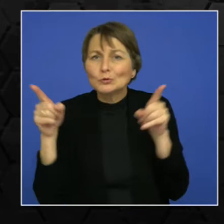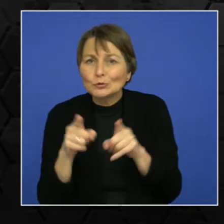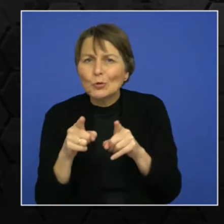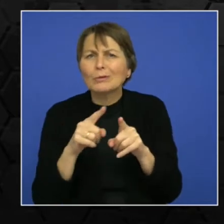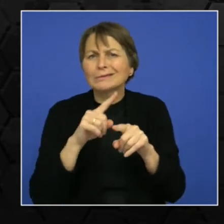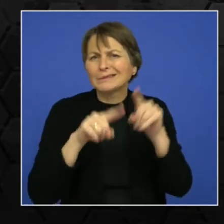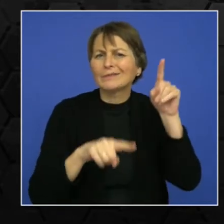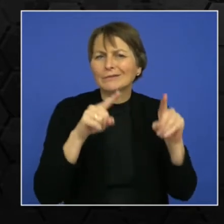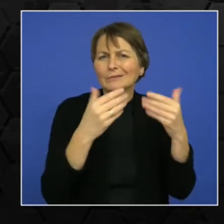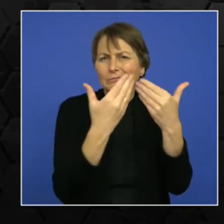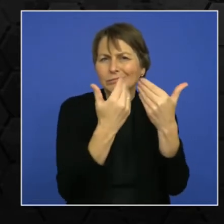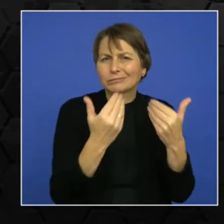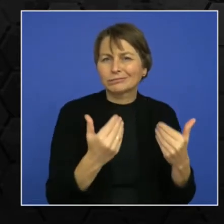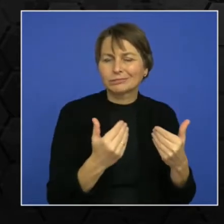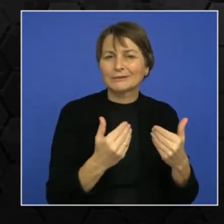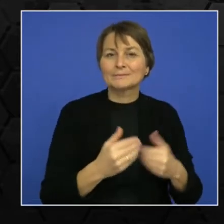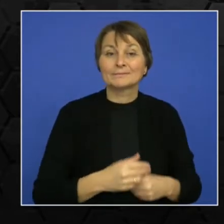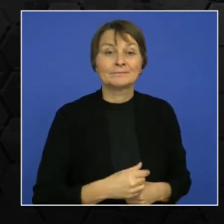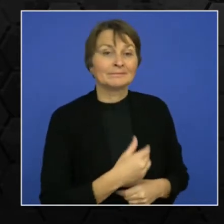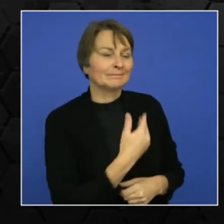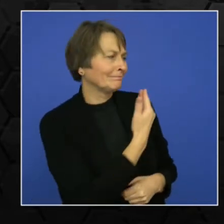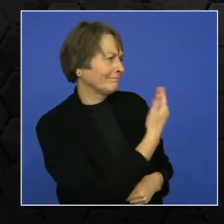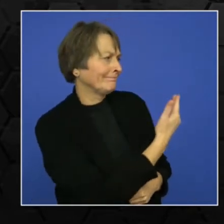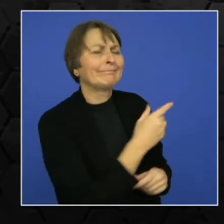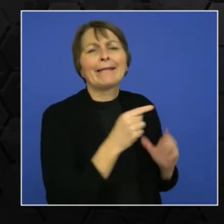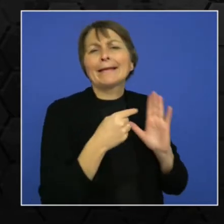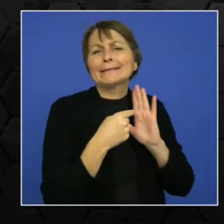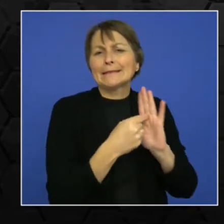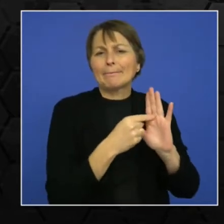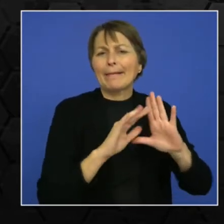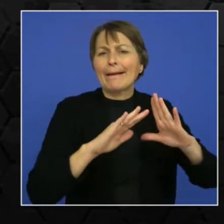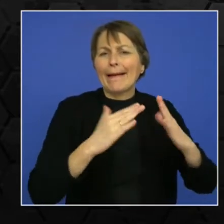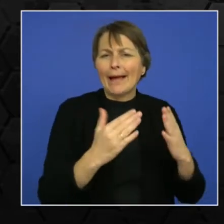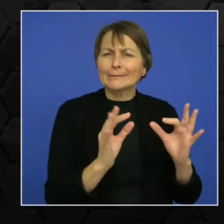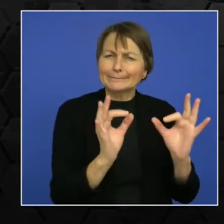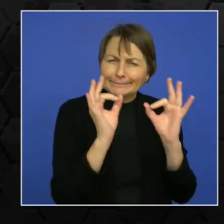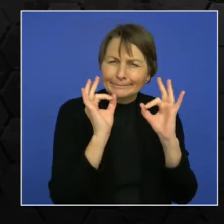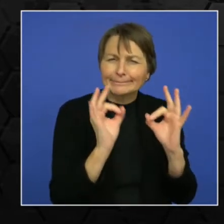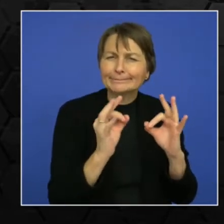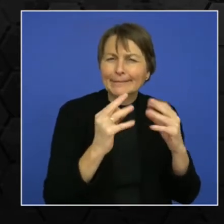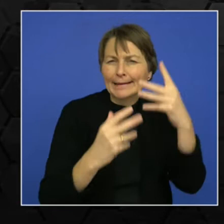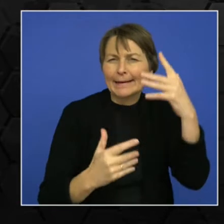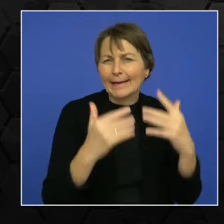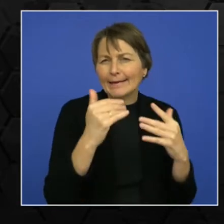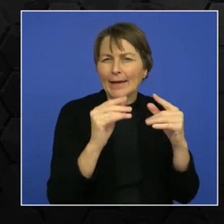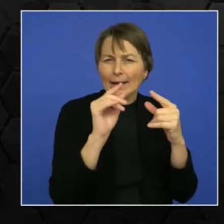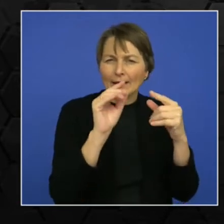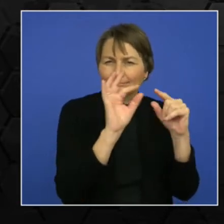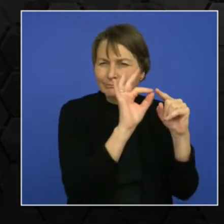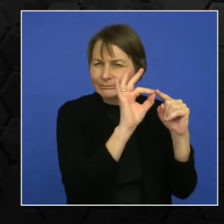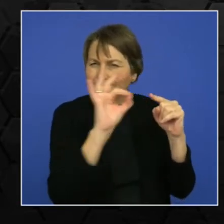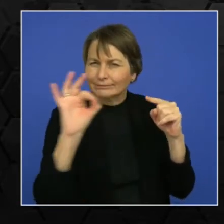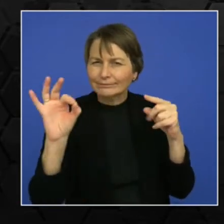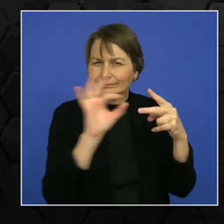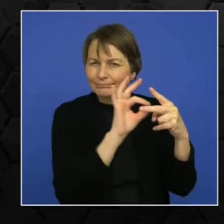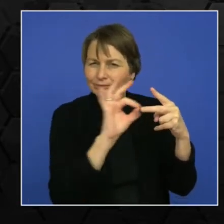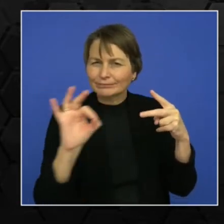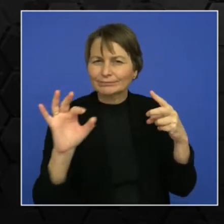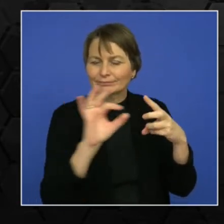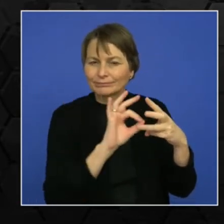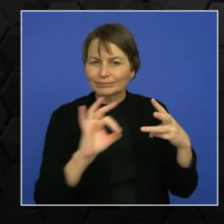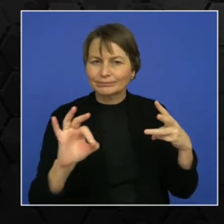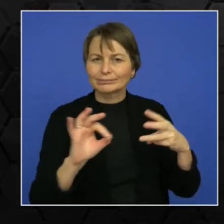that I'll be presenting now, which is like the first snippet, which is on the top left corner, is based